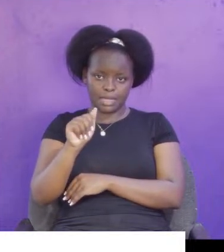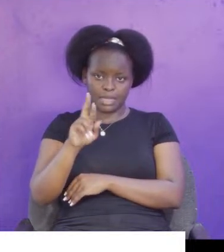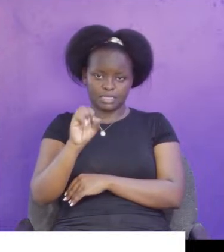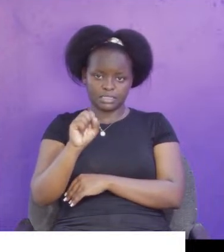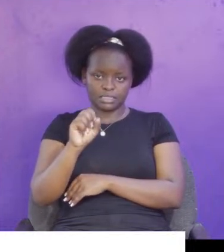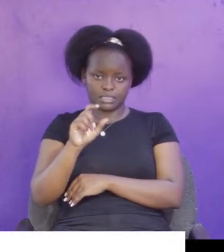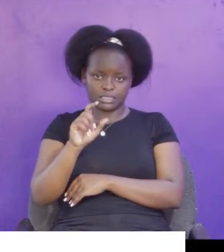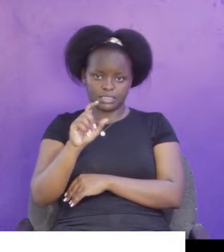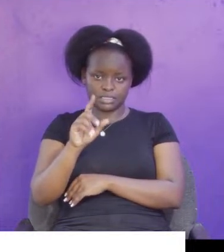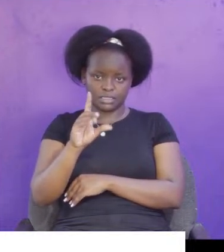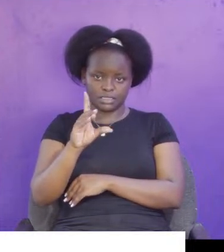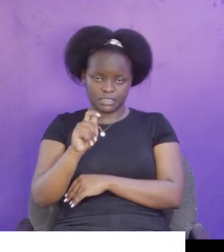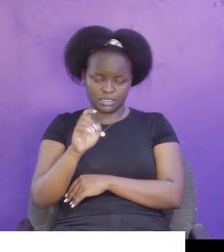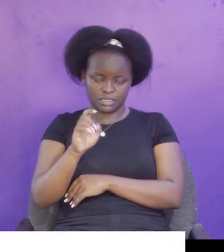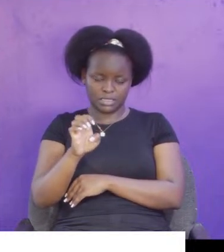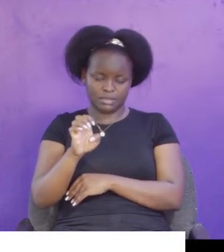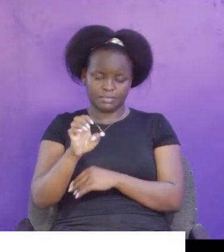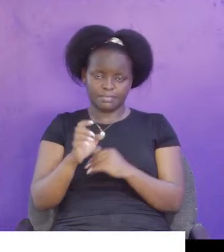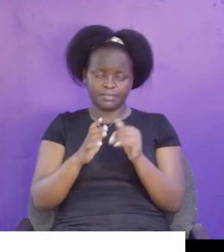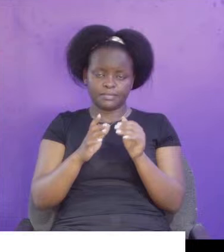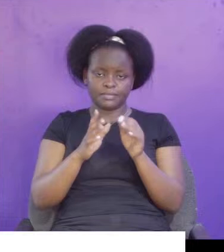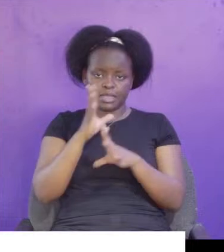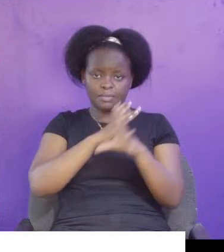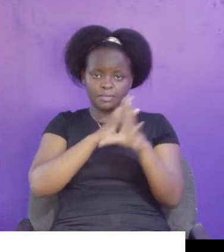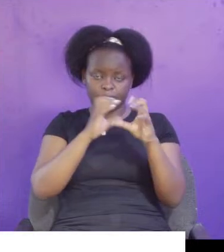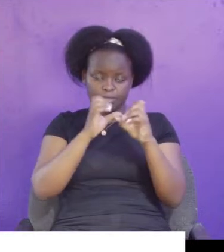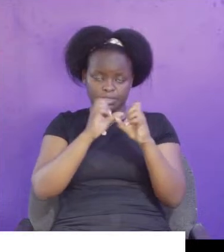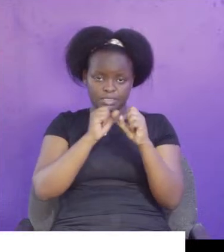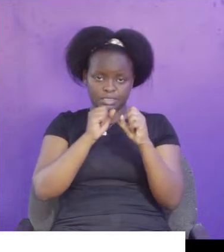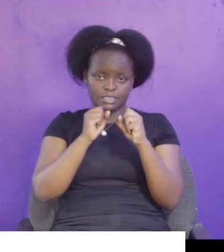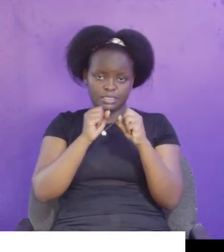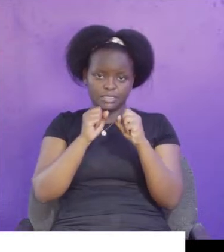The President of the Republic of Sierra Leone,